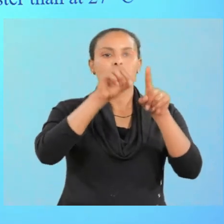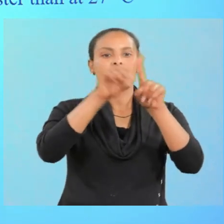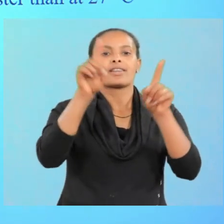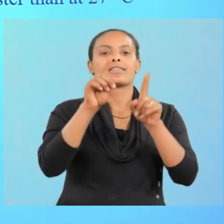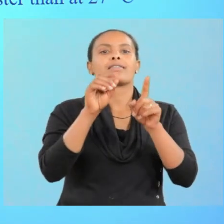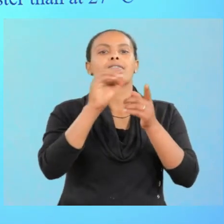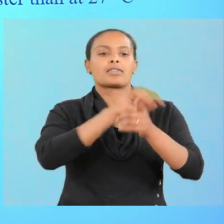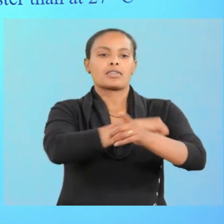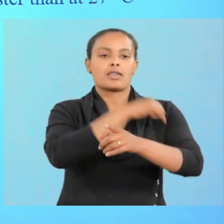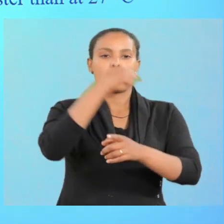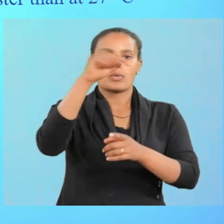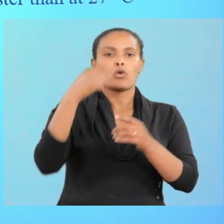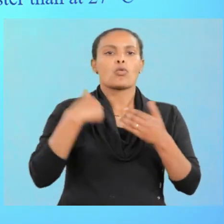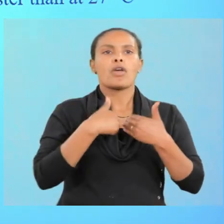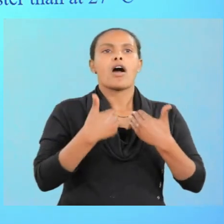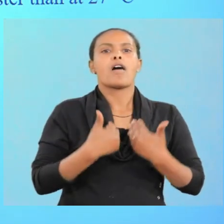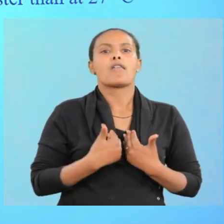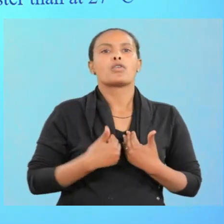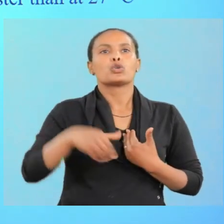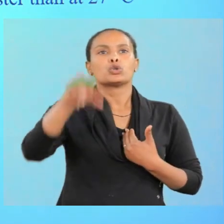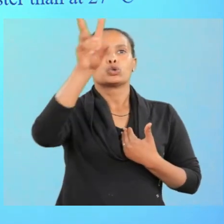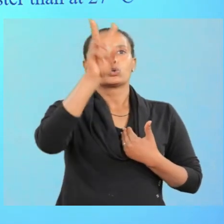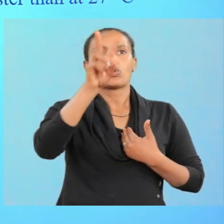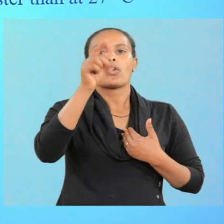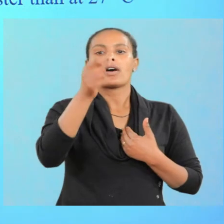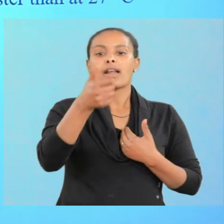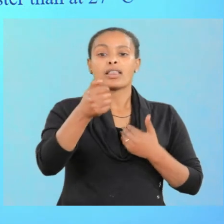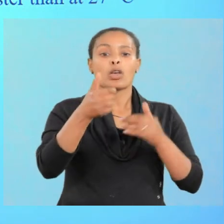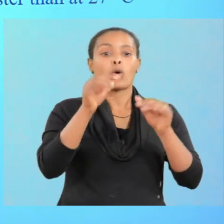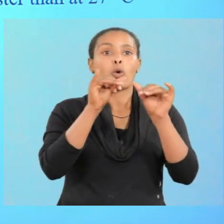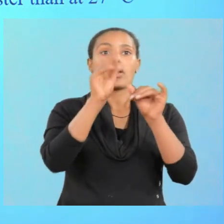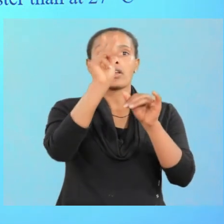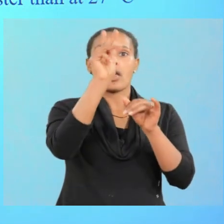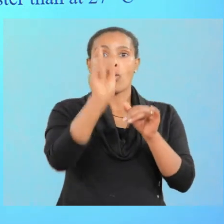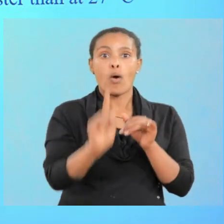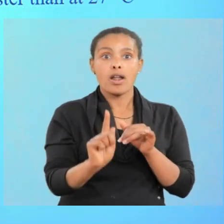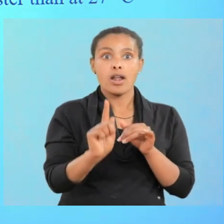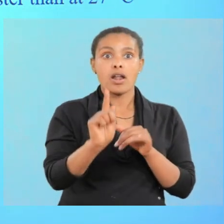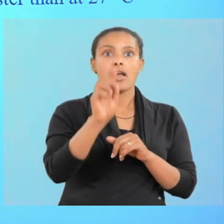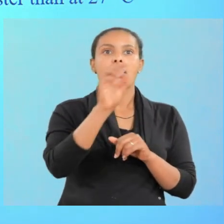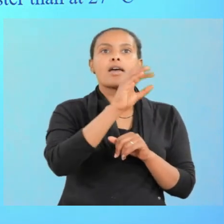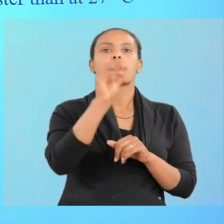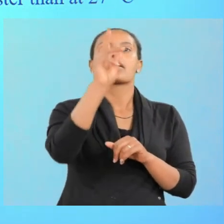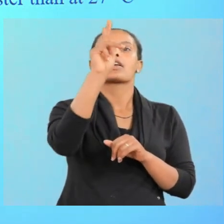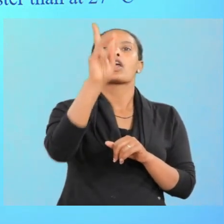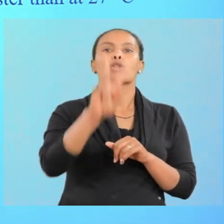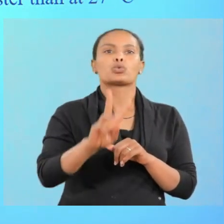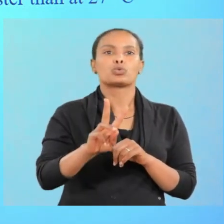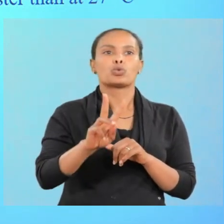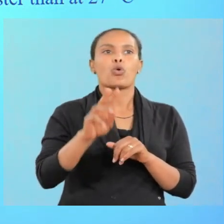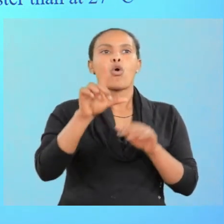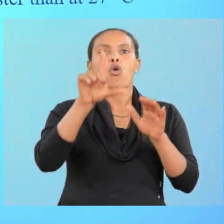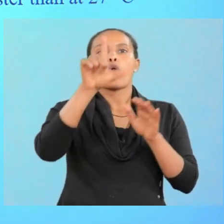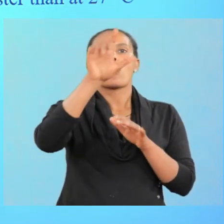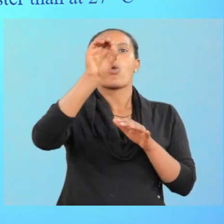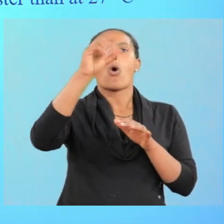temperatures, we have two rate constants, K1 and K2. Therefore,